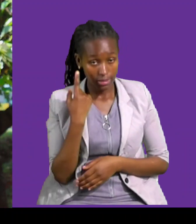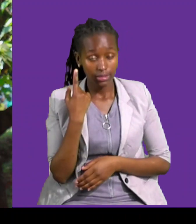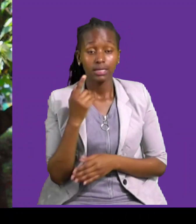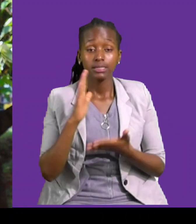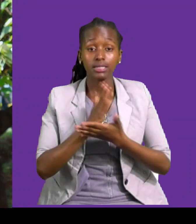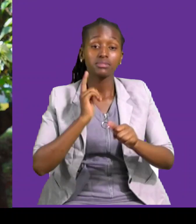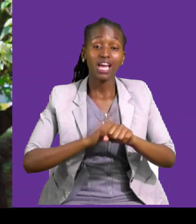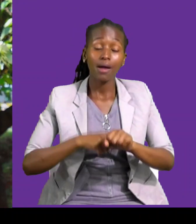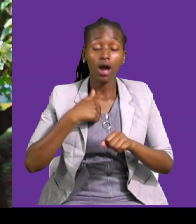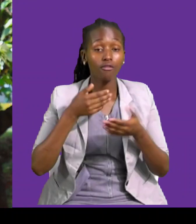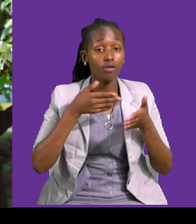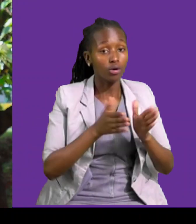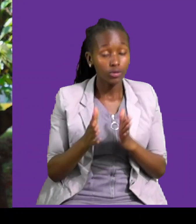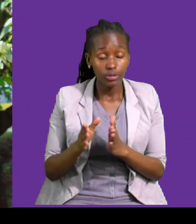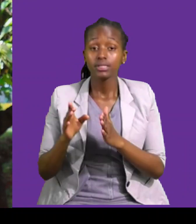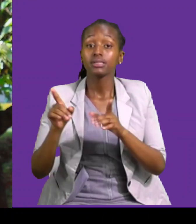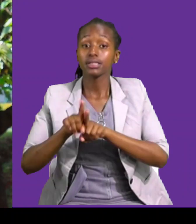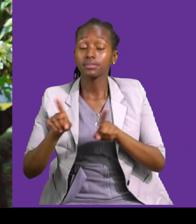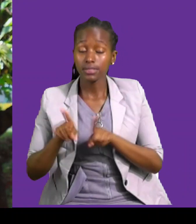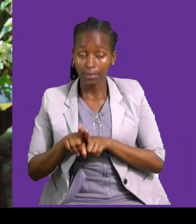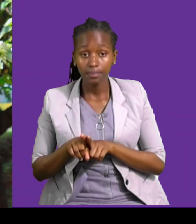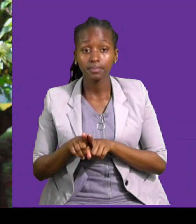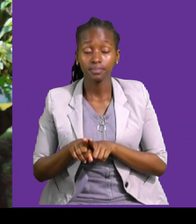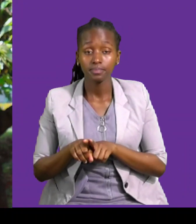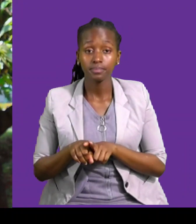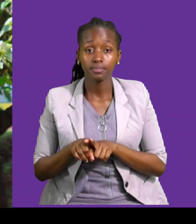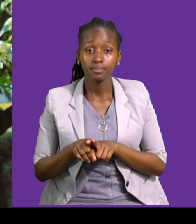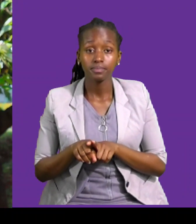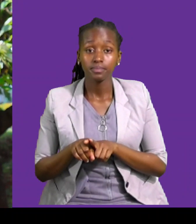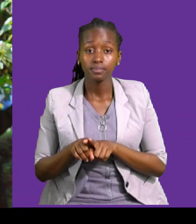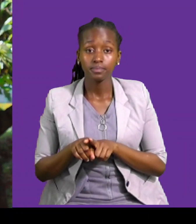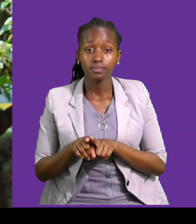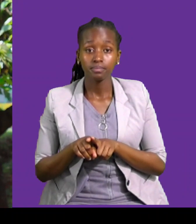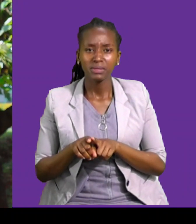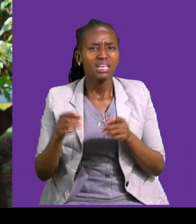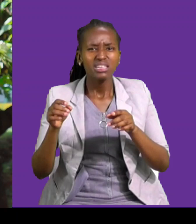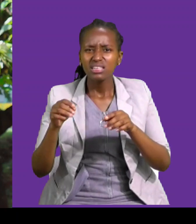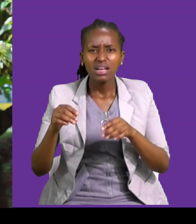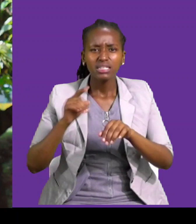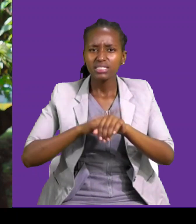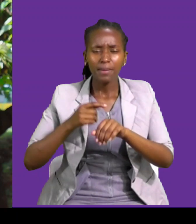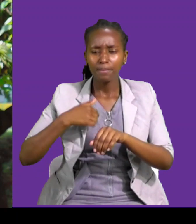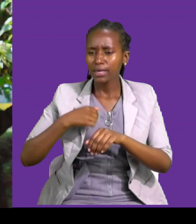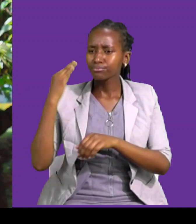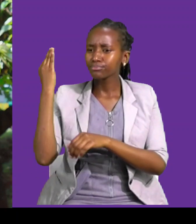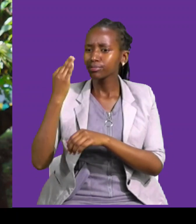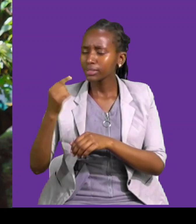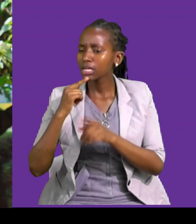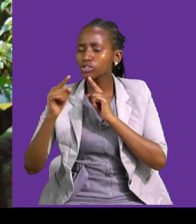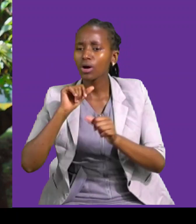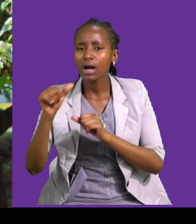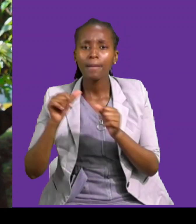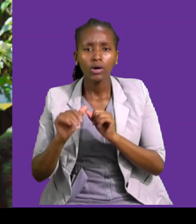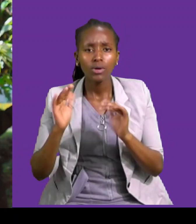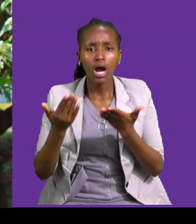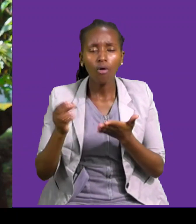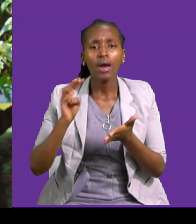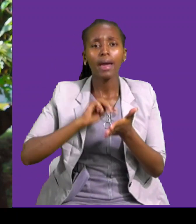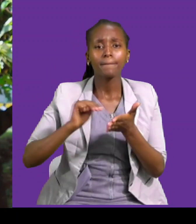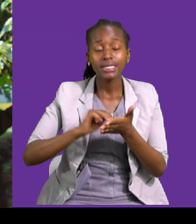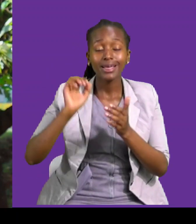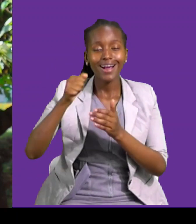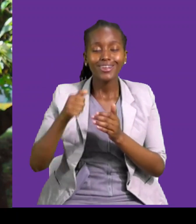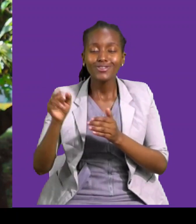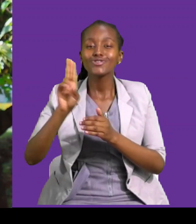opportunities. In my opening speech, I talked about how M-Pesa was a very good example of how we can transform challenges into solutions.